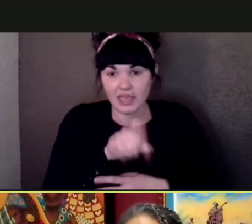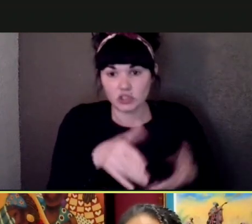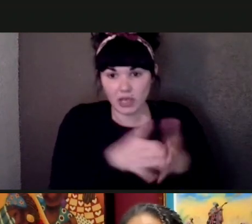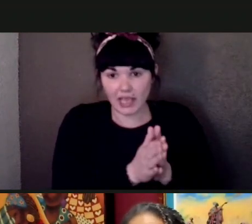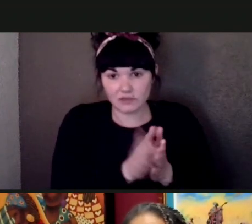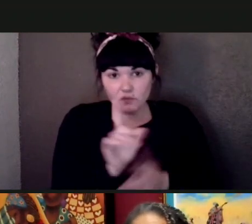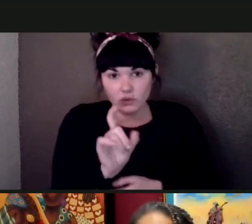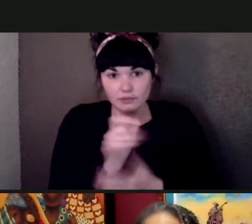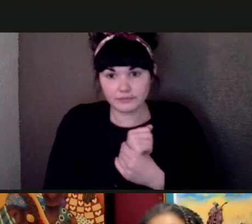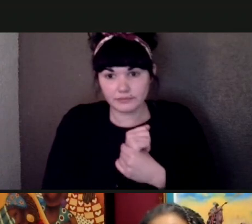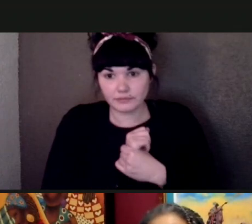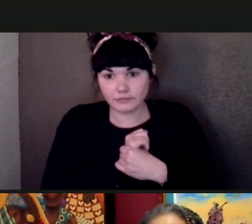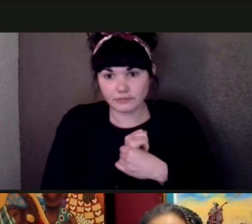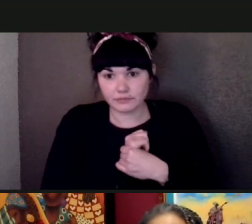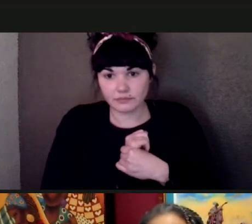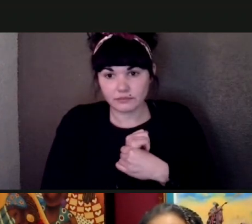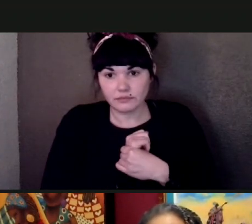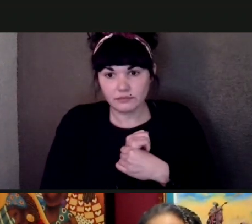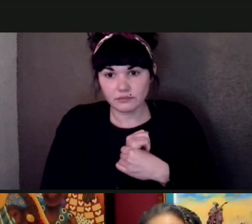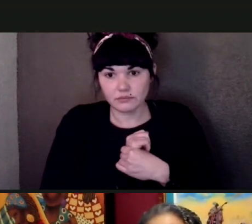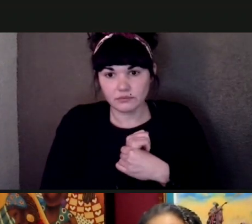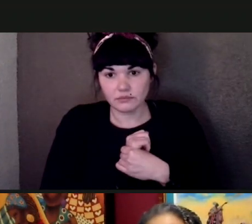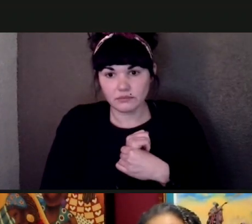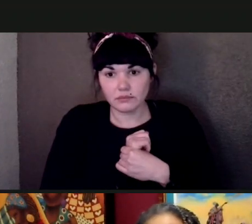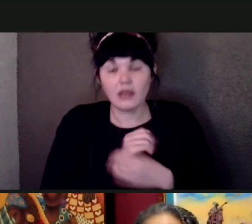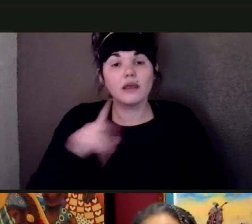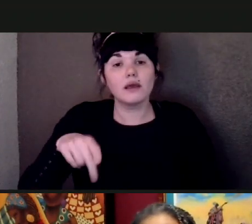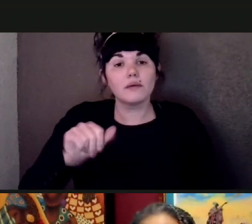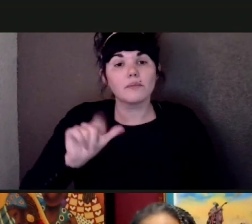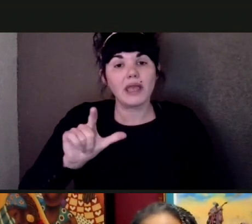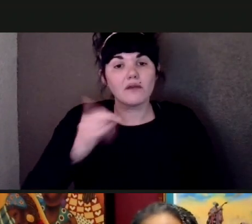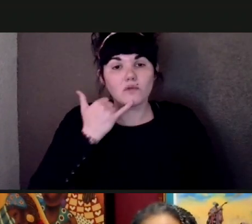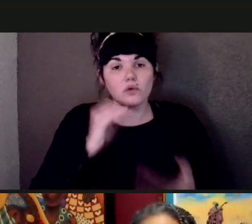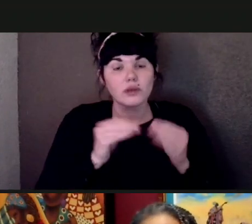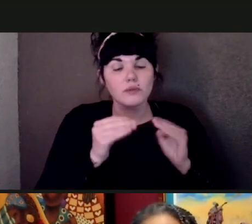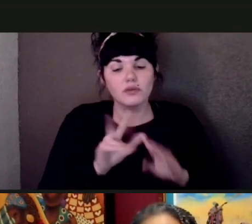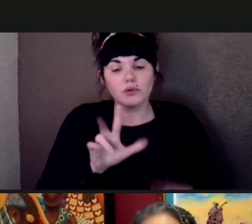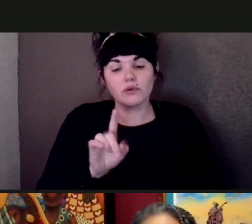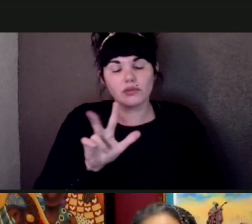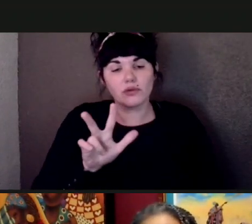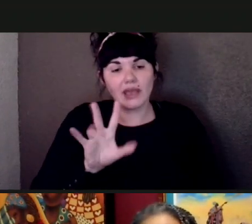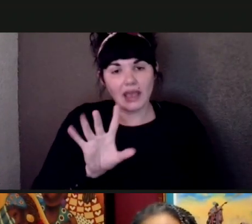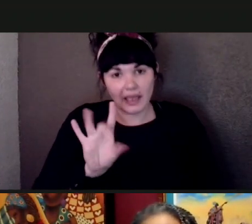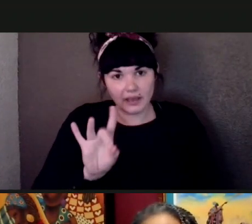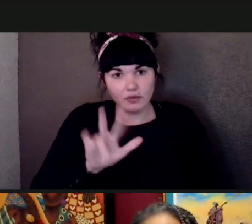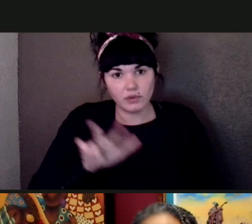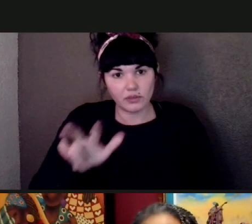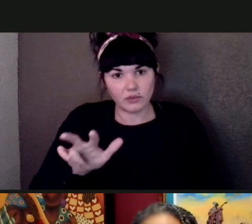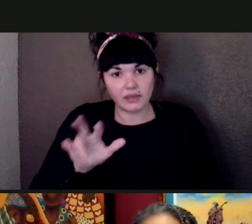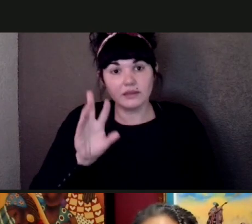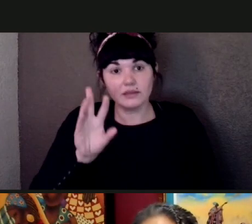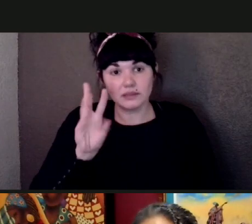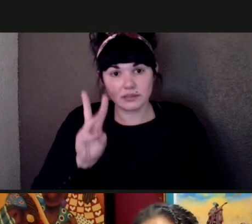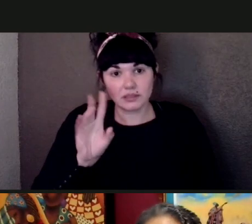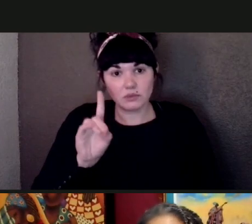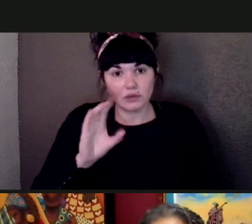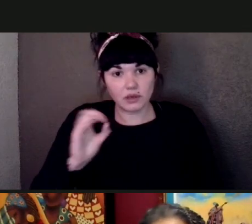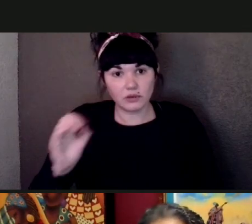Yeah. So, the PAL number is 313, uh, 833-1600. That's 313